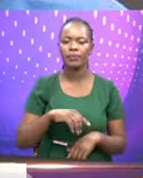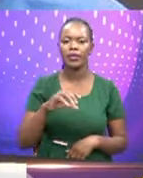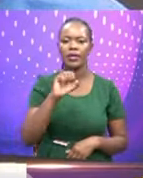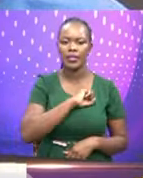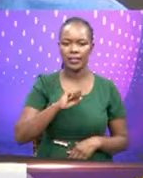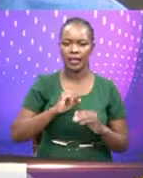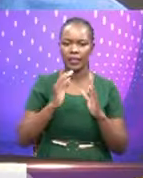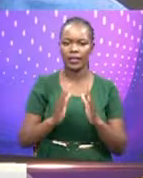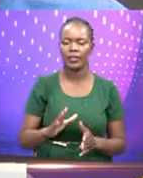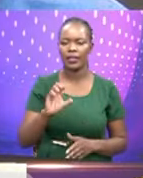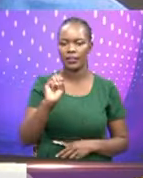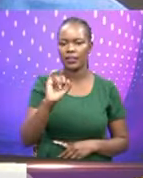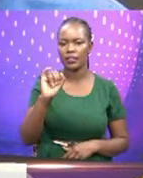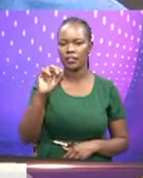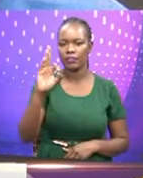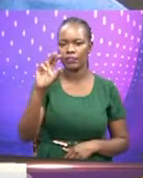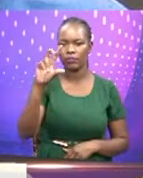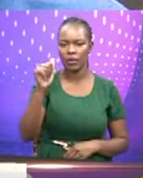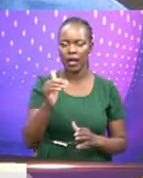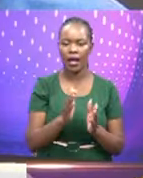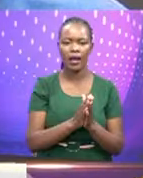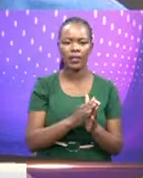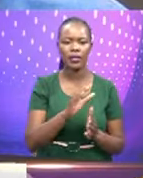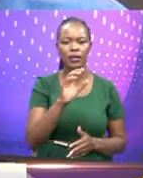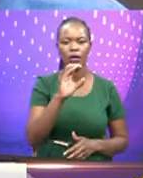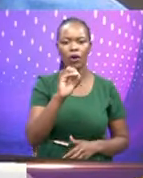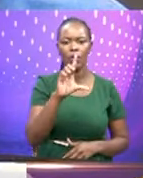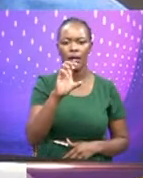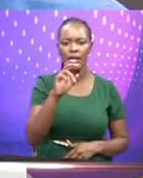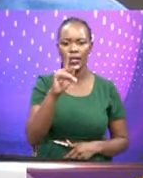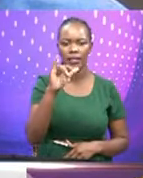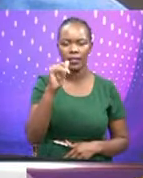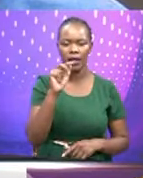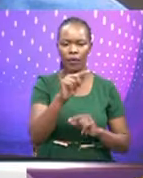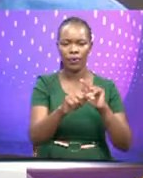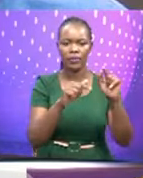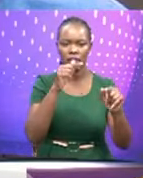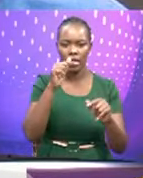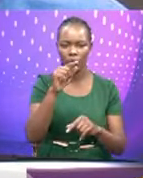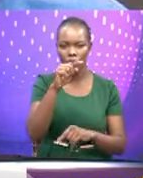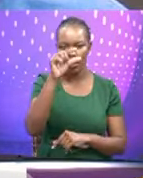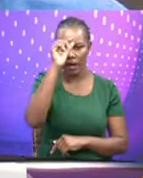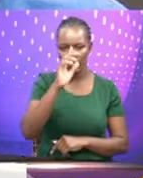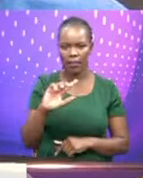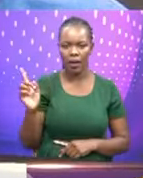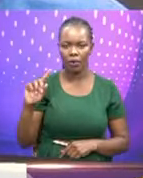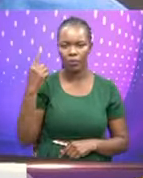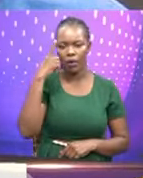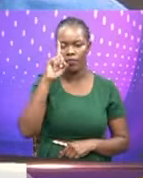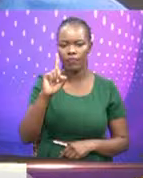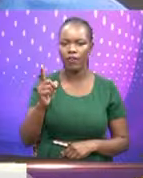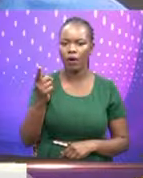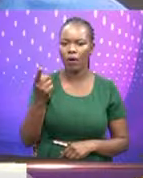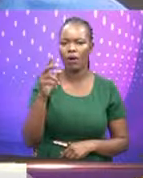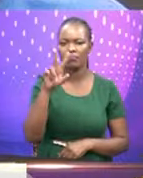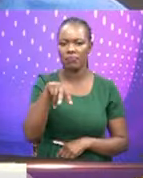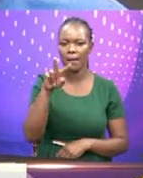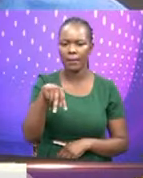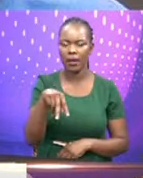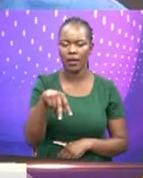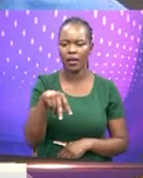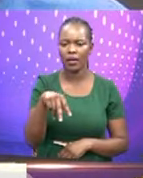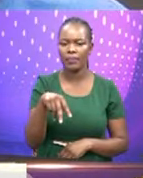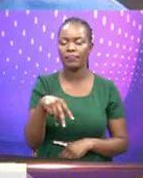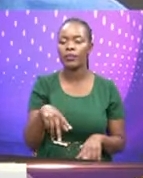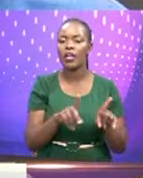kod nyawadgi ma Narok Eldama Olekina oseo Sakaja kuom nyiso committee no achaya kendo miyo pek weche ma ok nyal bero ngima jodak ma